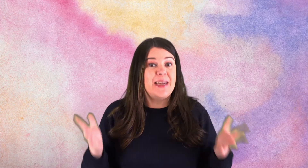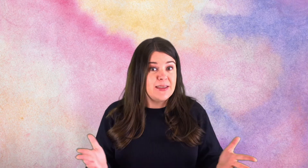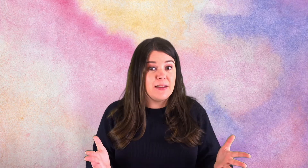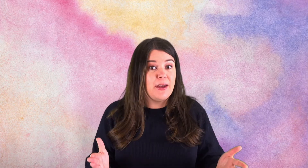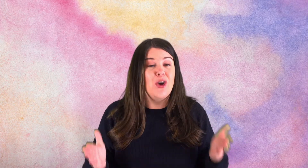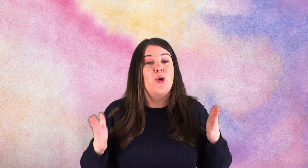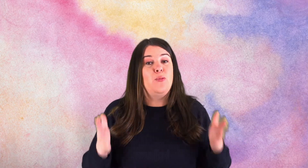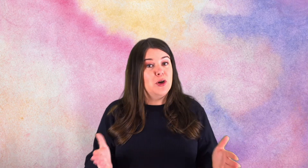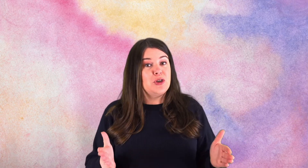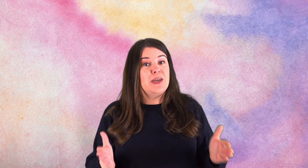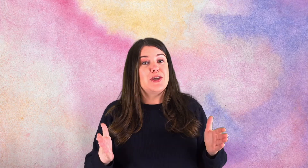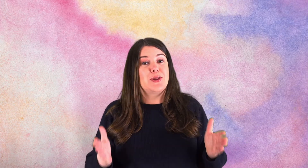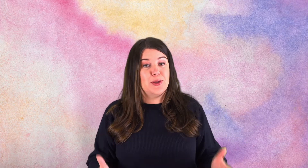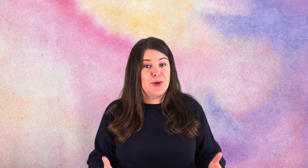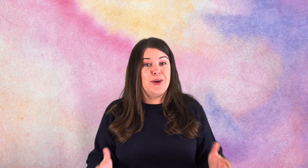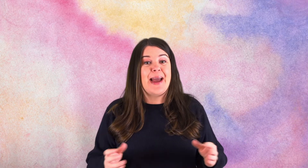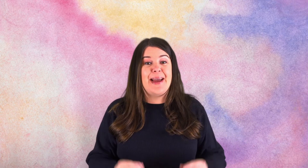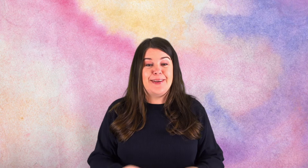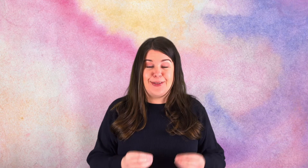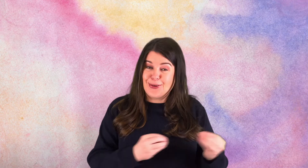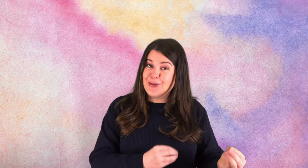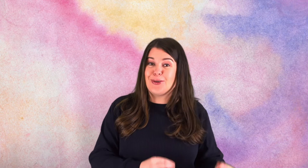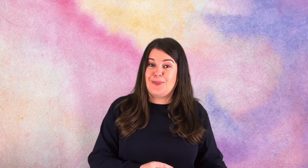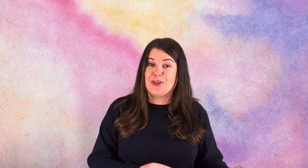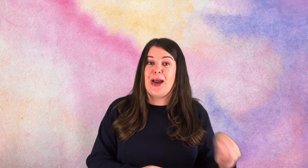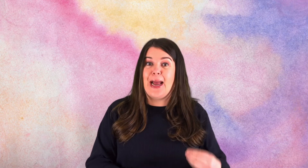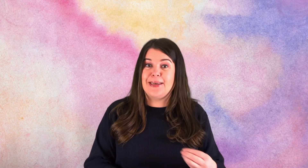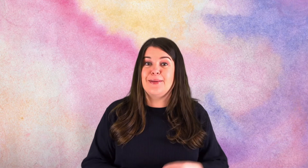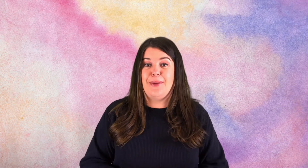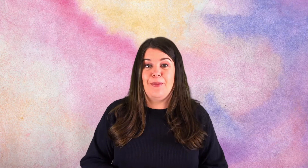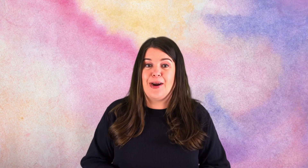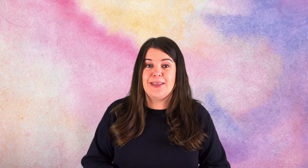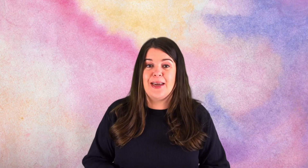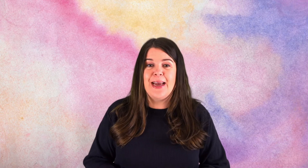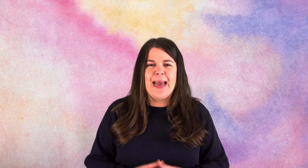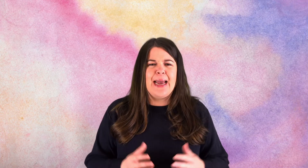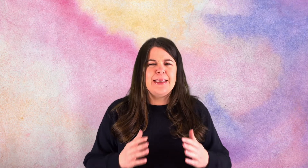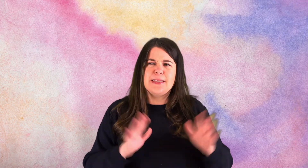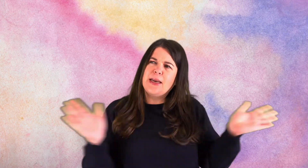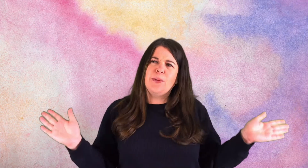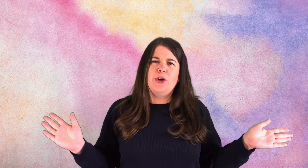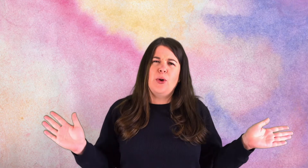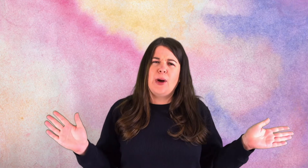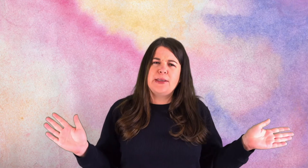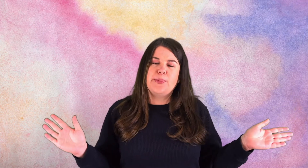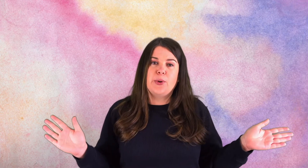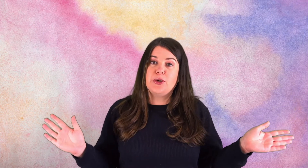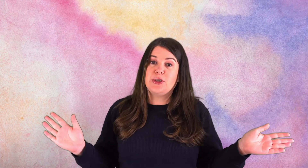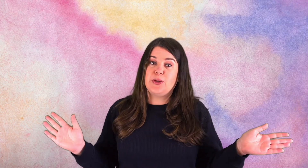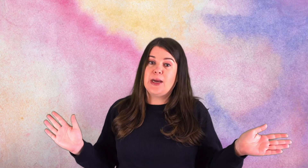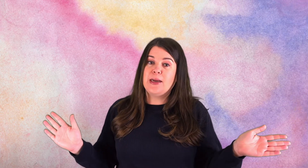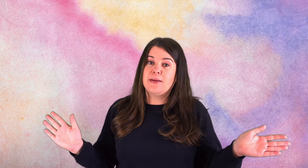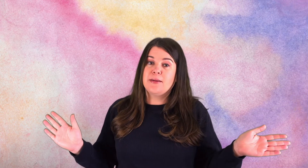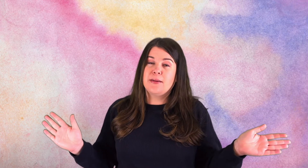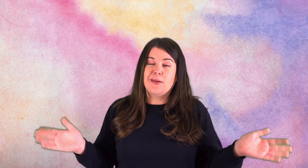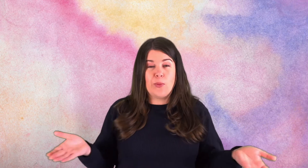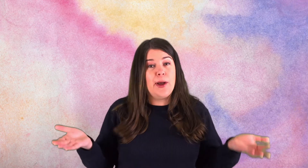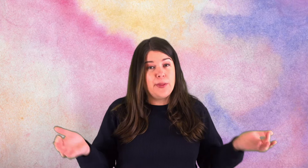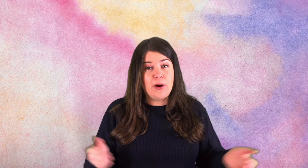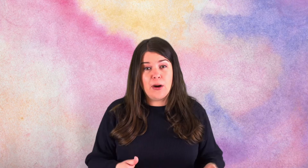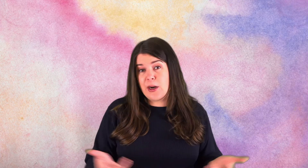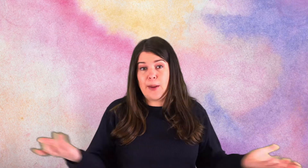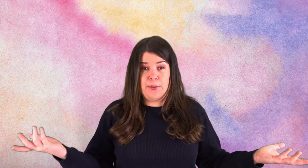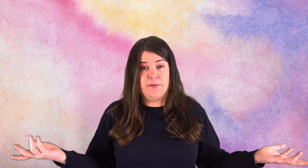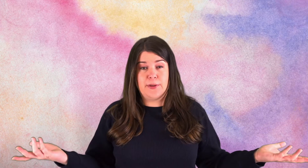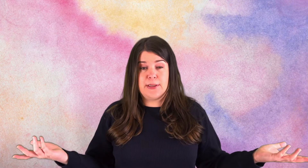but basically we're trying to learn scripture and memorize it. And does anyone know why it's important to do that? Well,